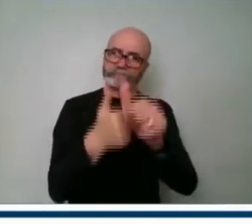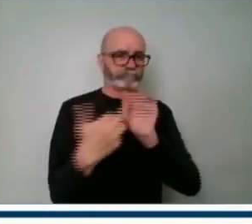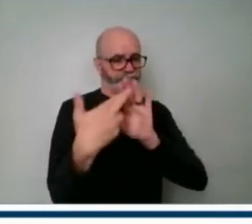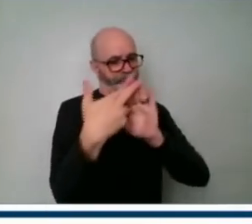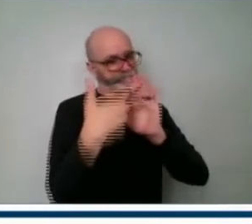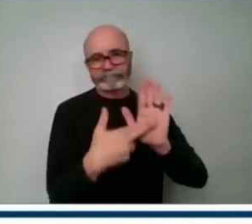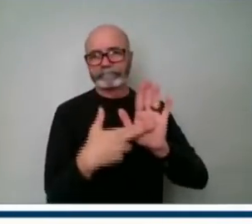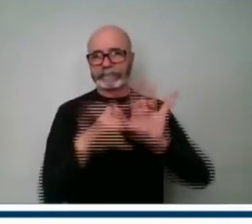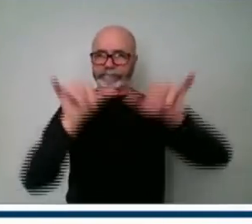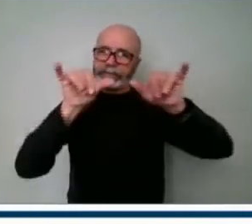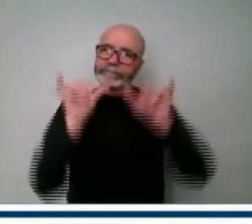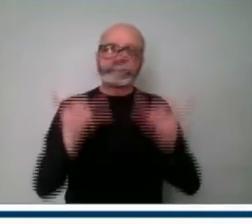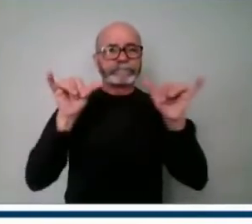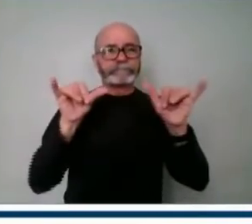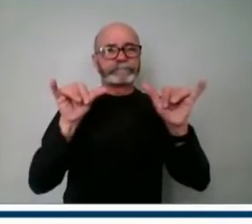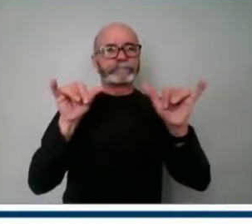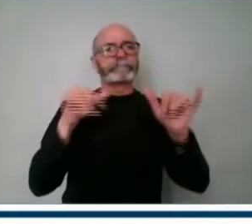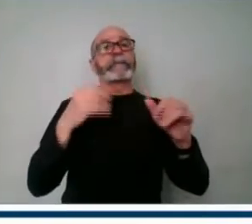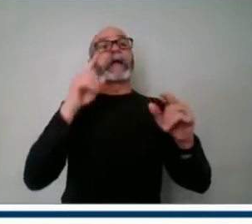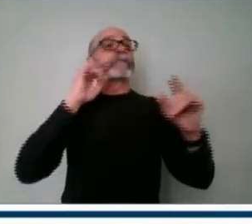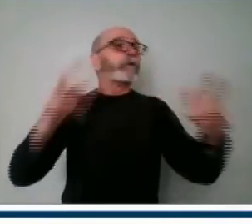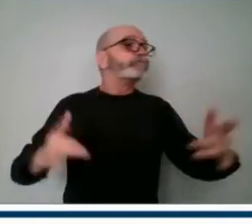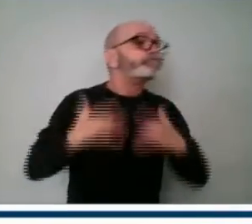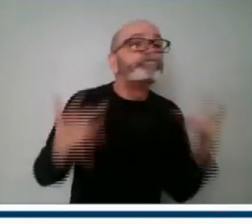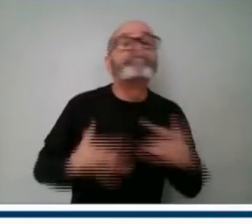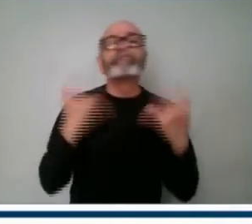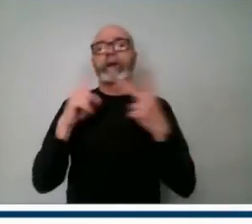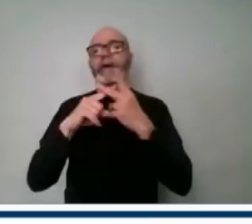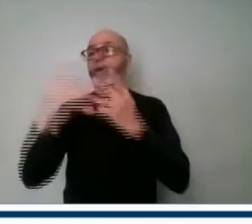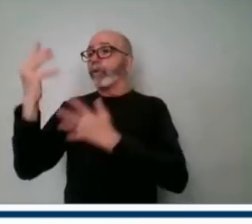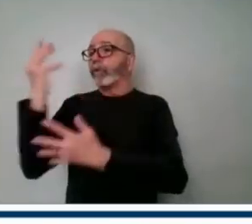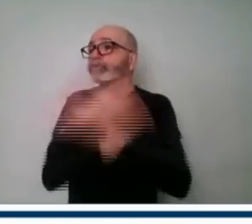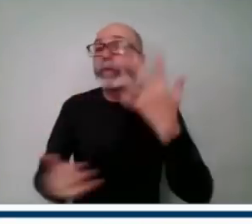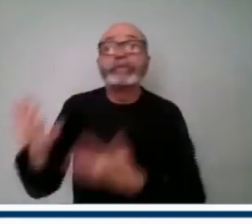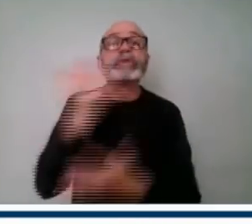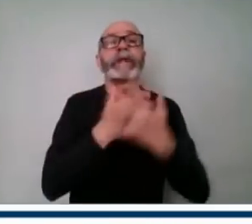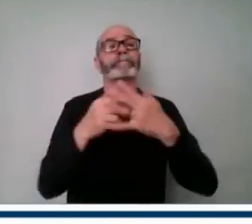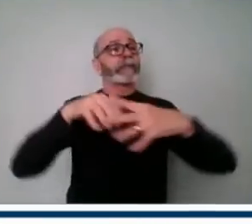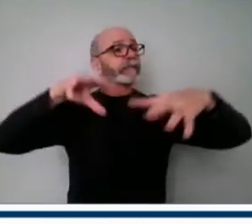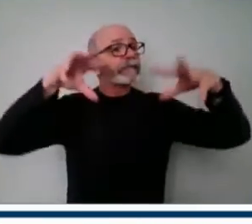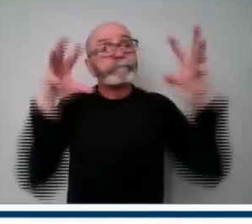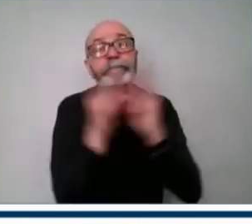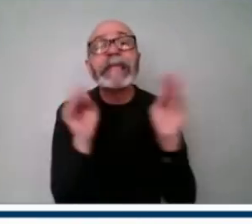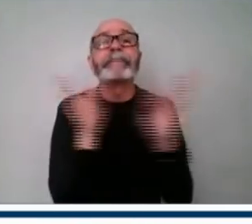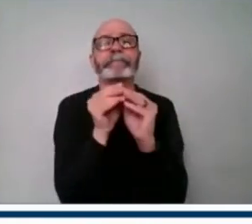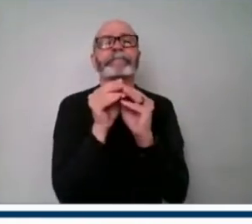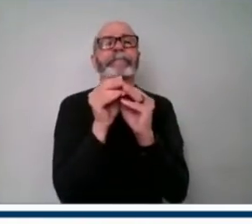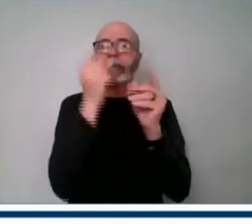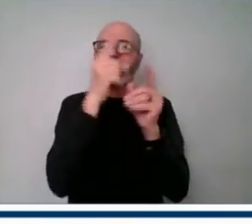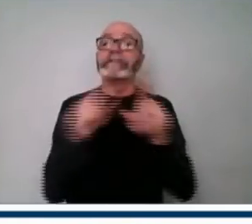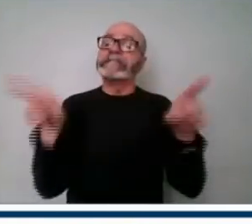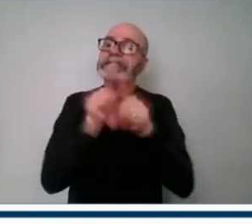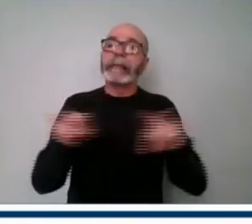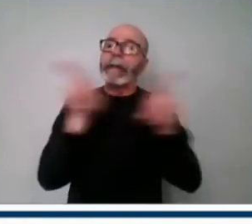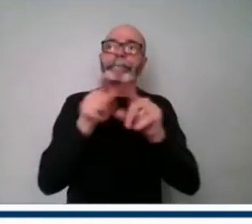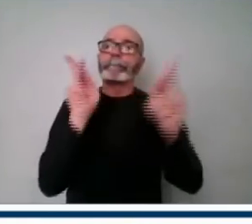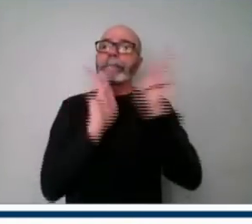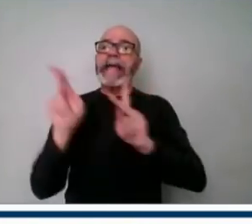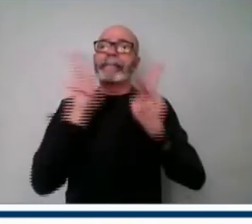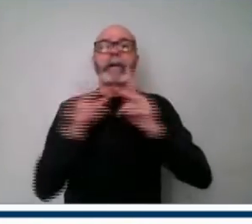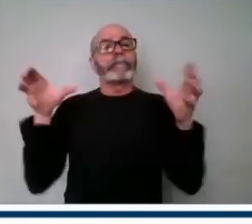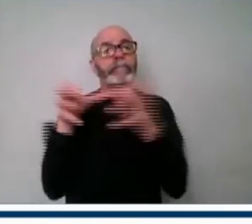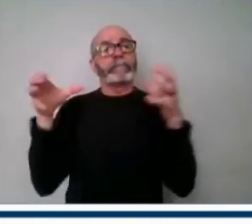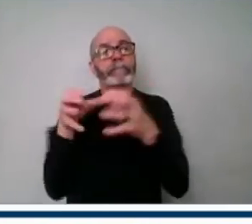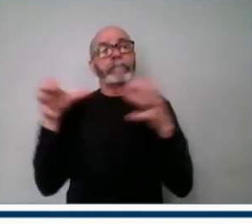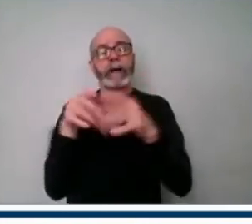special events and festivals, as well as meetings with the same gathering limits province-wide. So, for example, there can be weddings